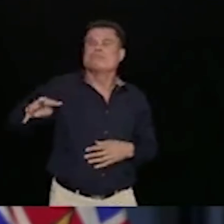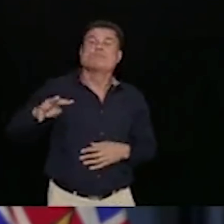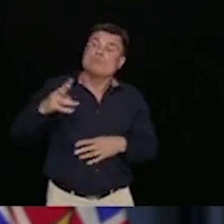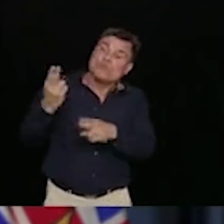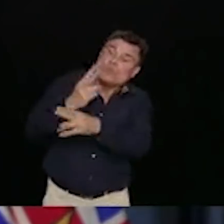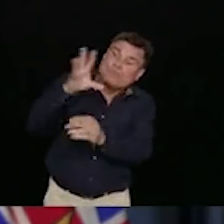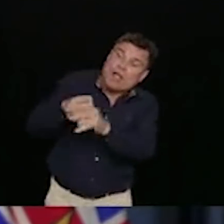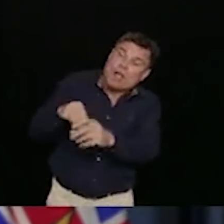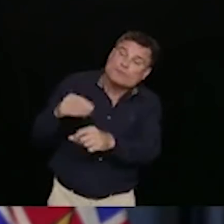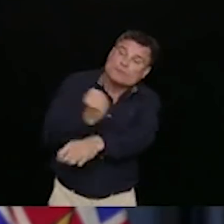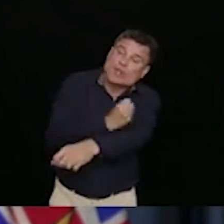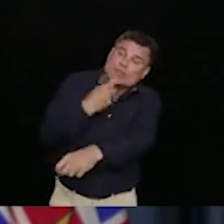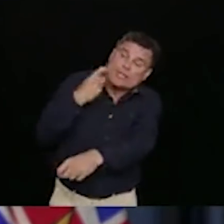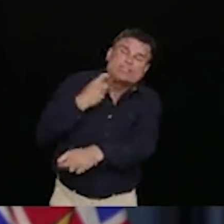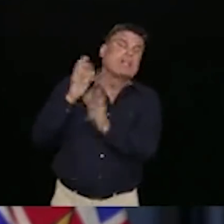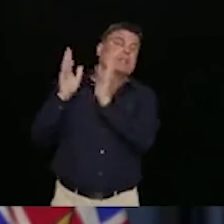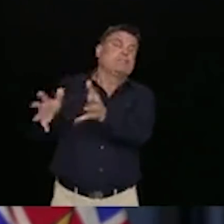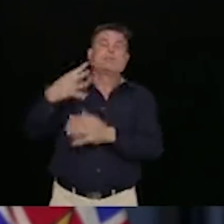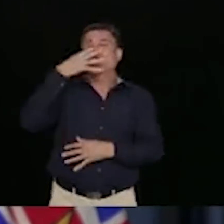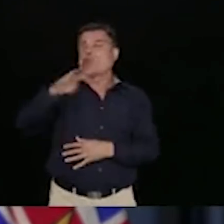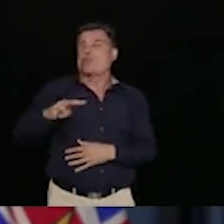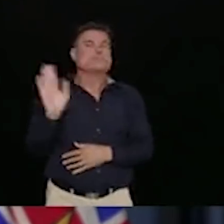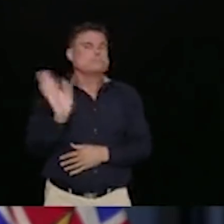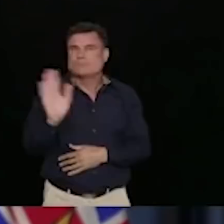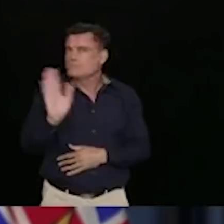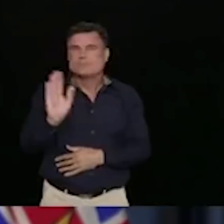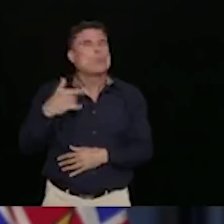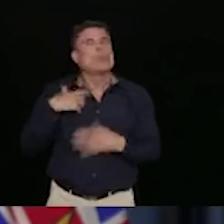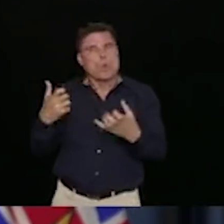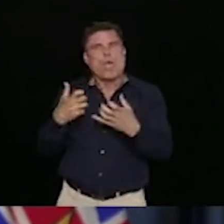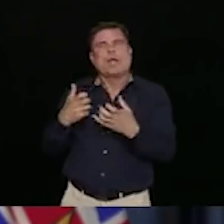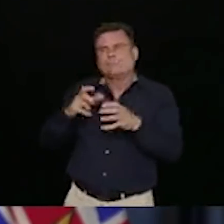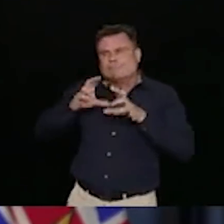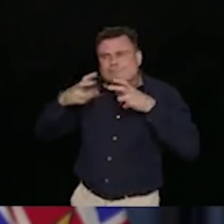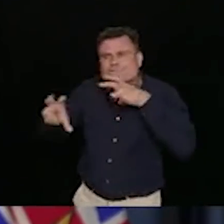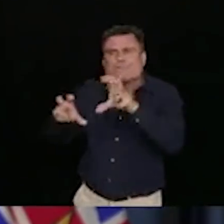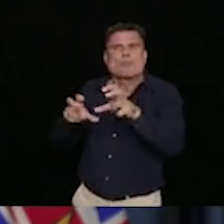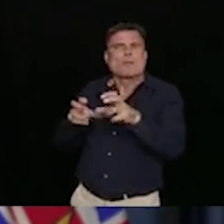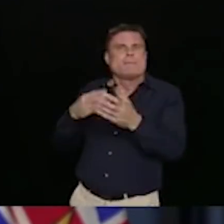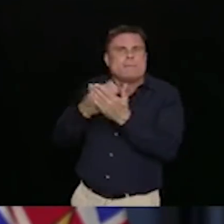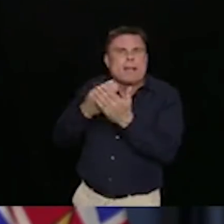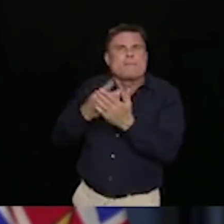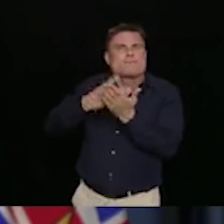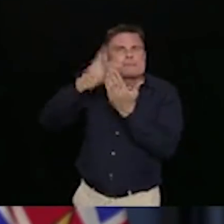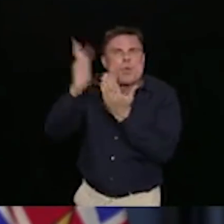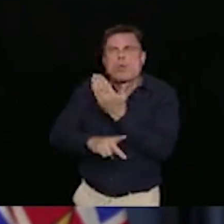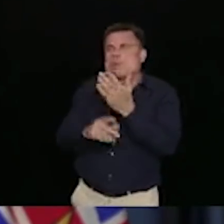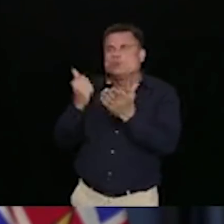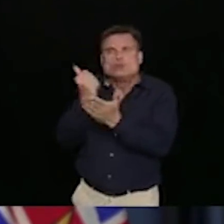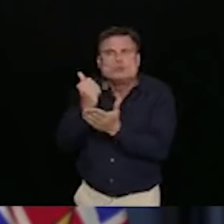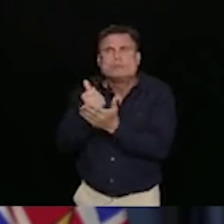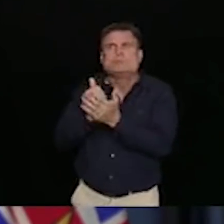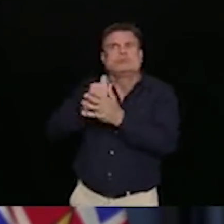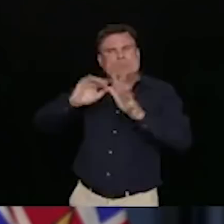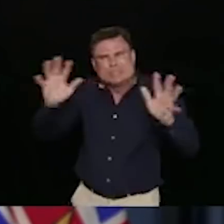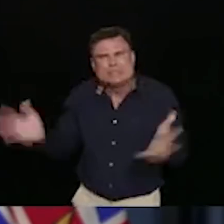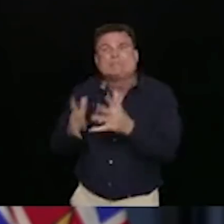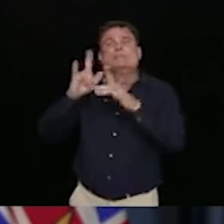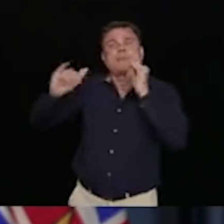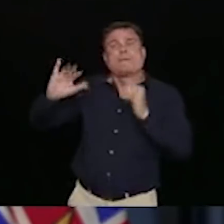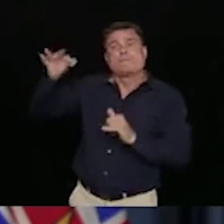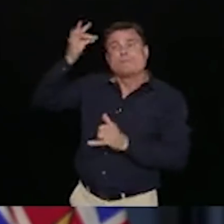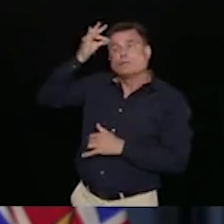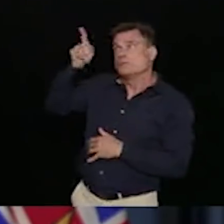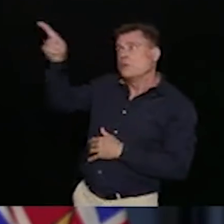We're going to redouble our efforts to bring more resources, to bring more actions across the country, working with the federal government so that we